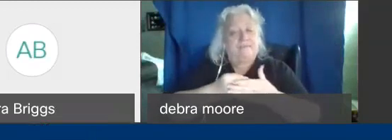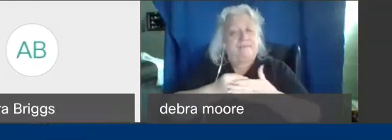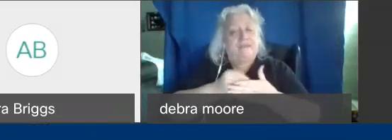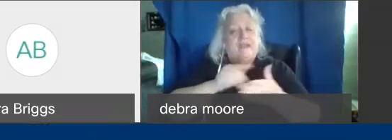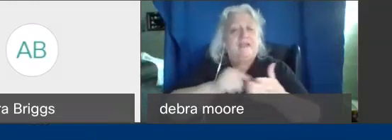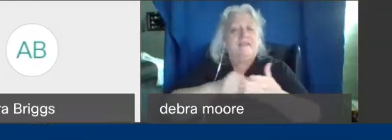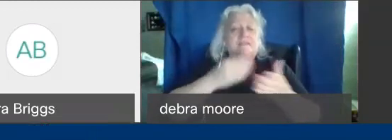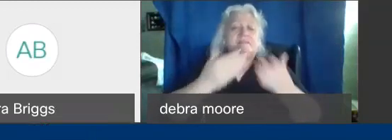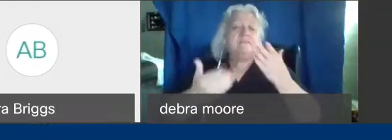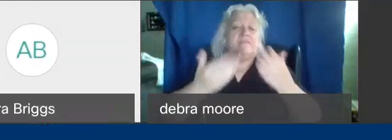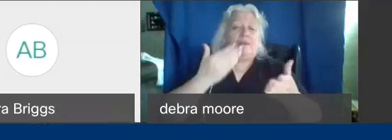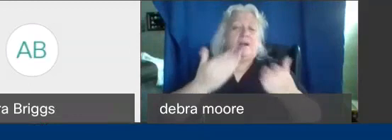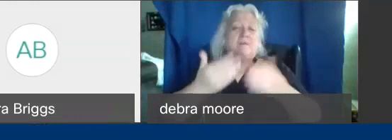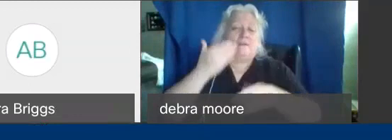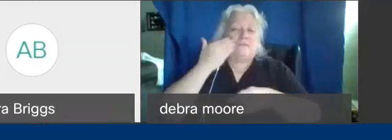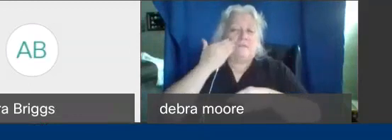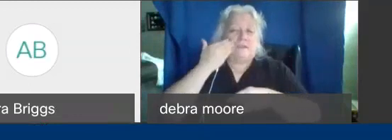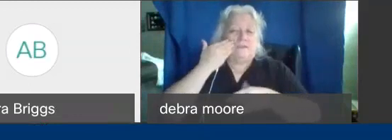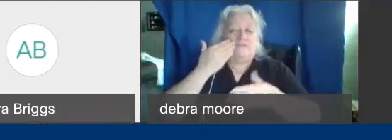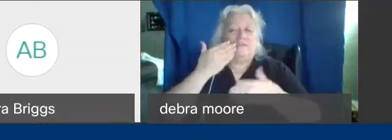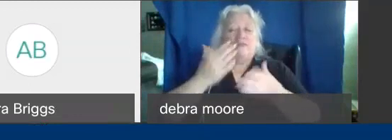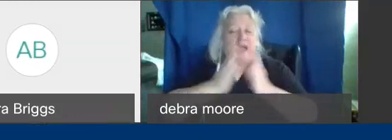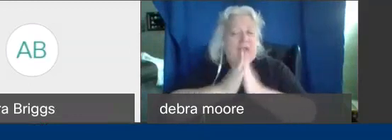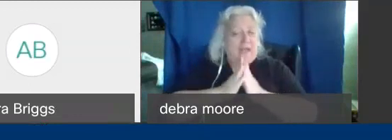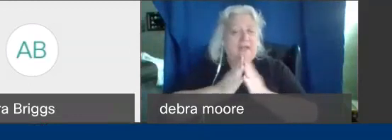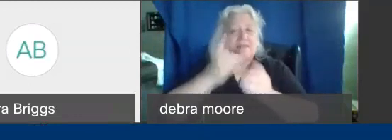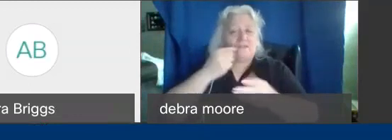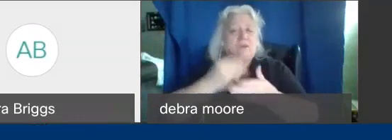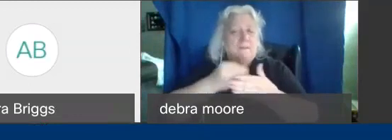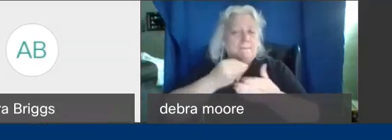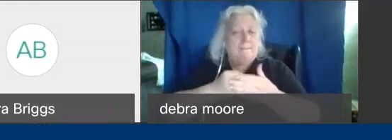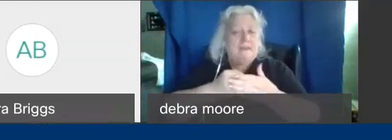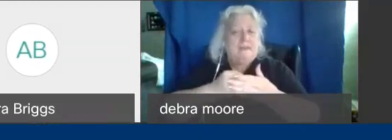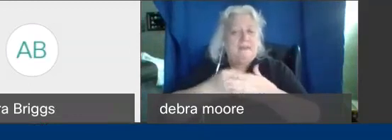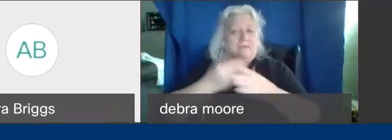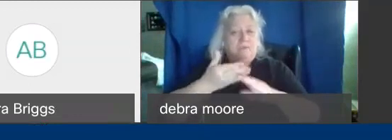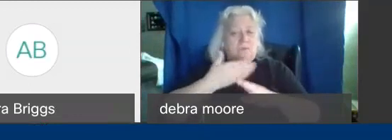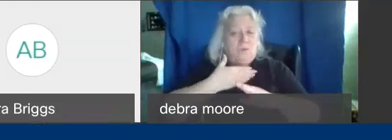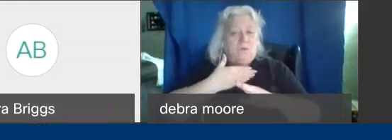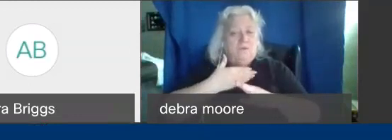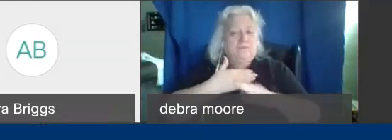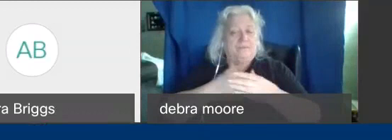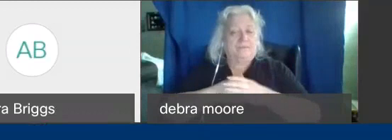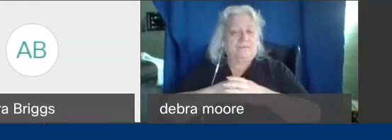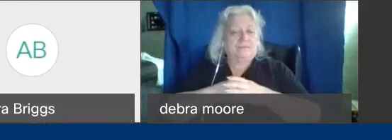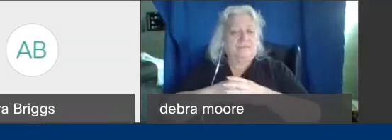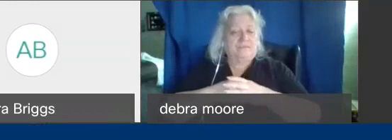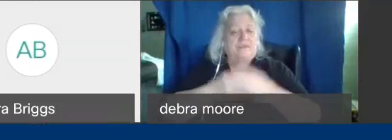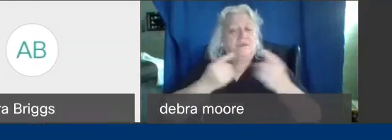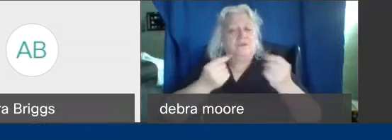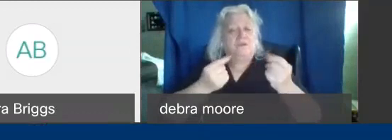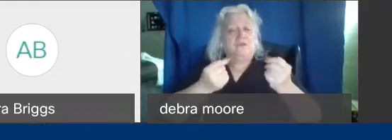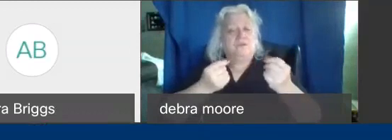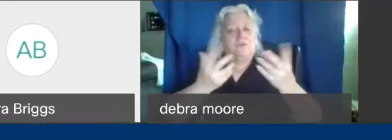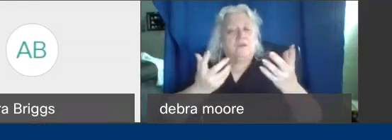probably familiar to you if you've ever submitted it in this past semesters. But I did combine, there